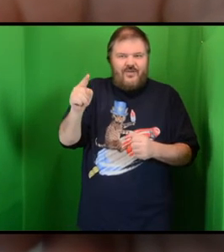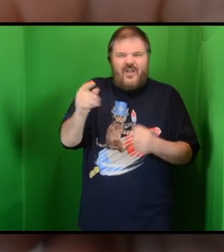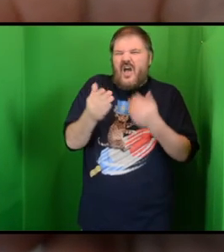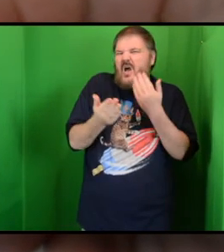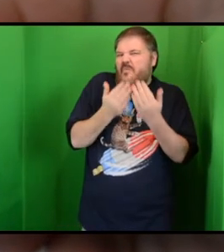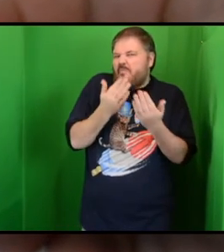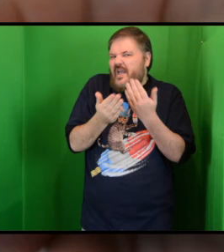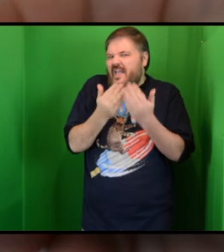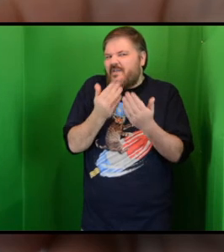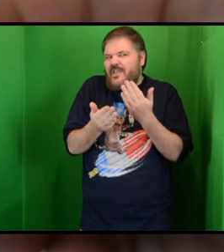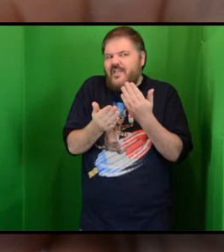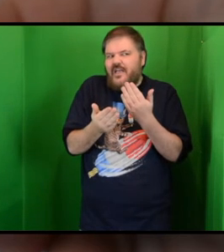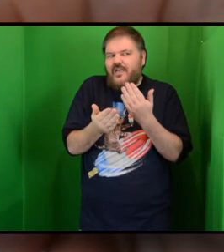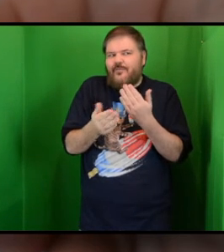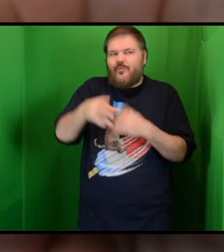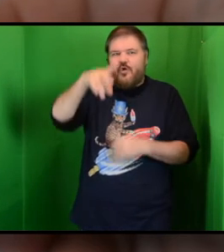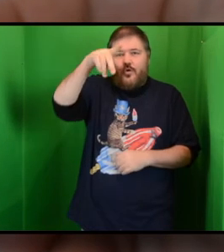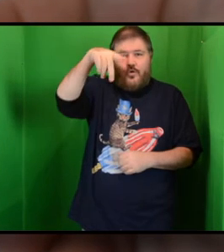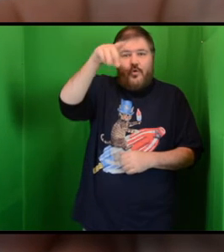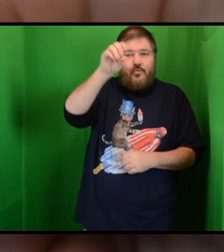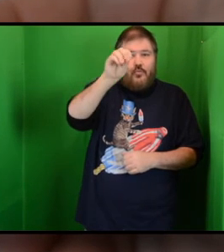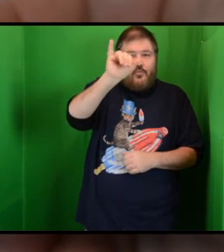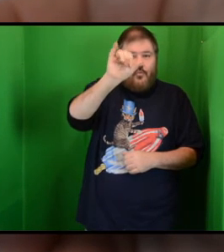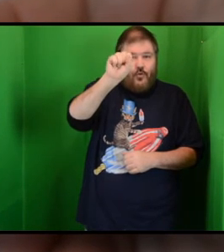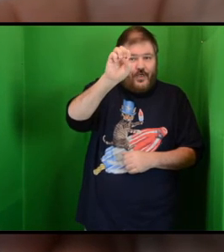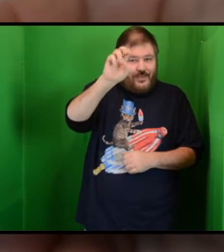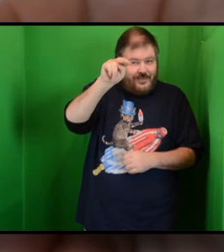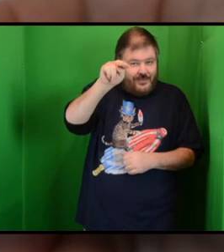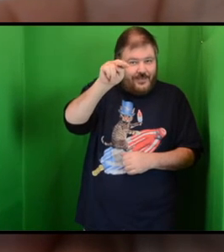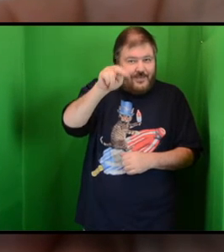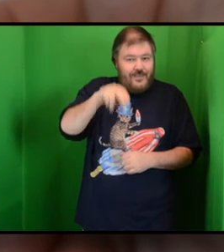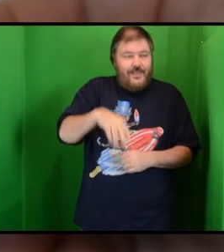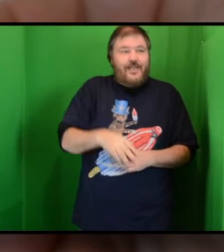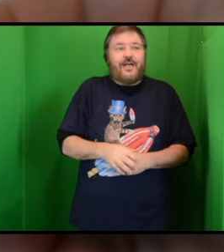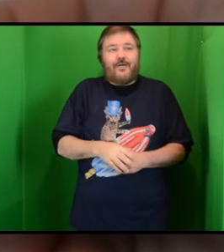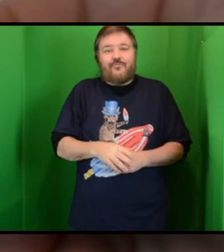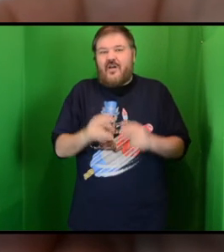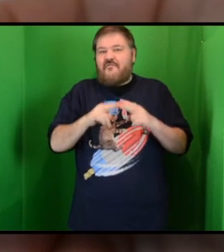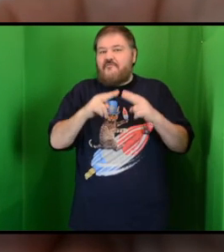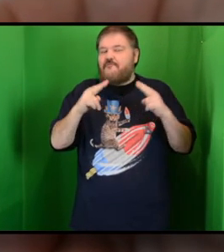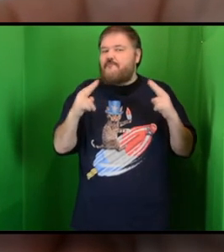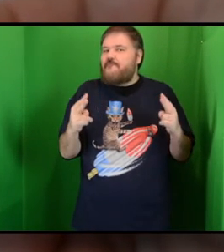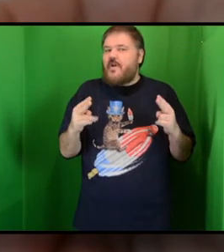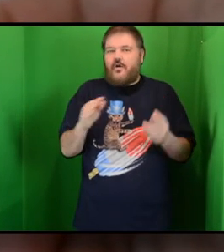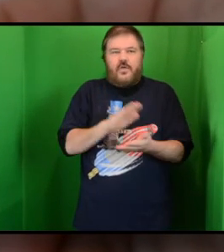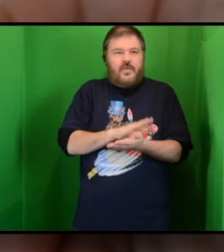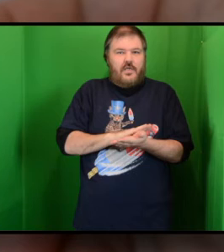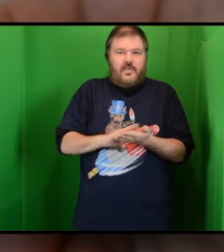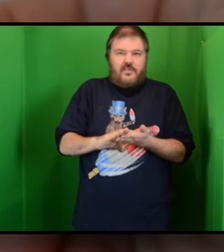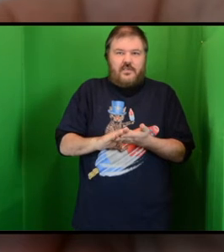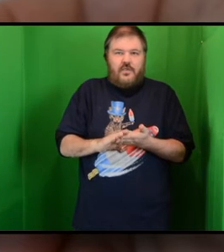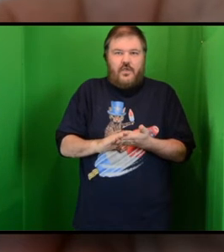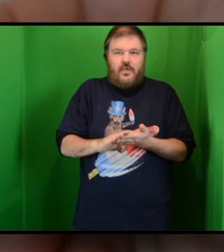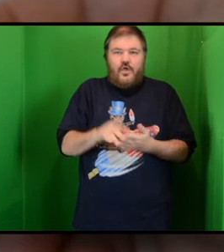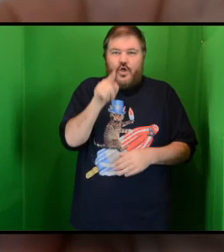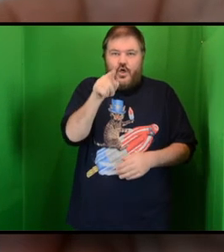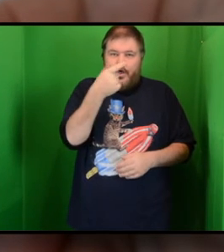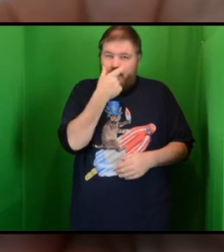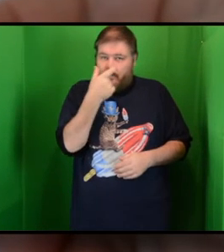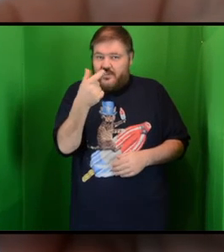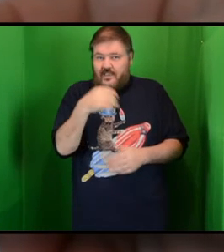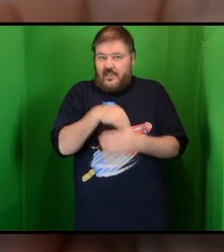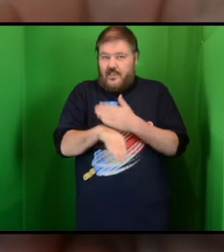very earthy if you think about it. Not only is it earthy, but it almost feels like it's radioactive. Like it's